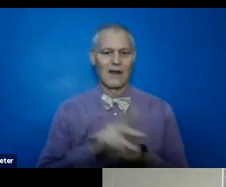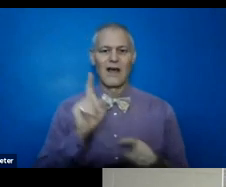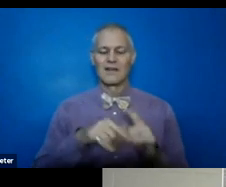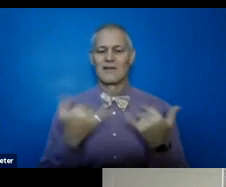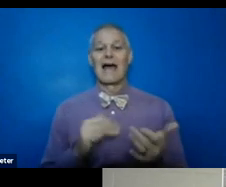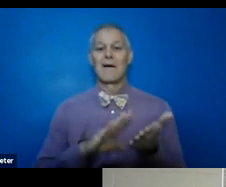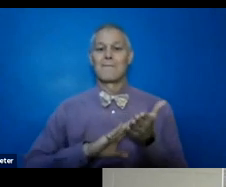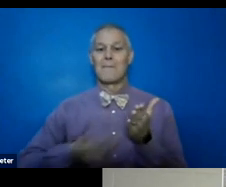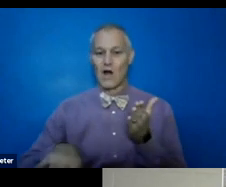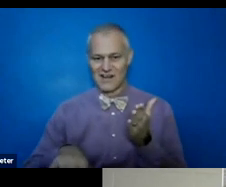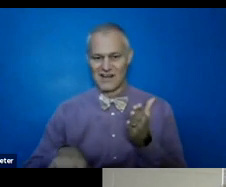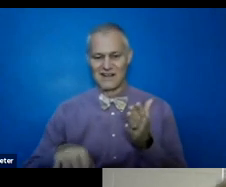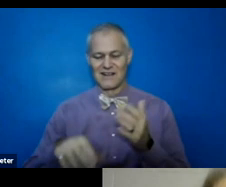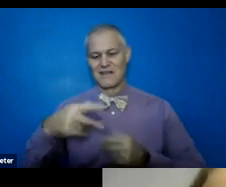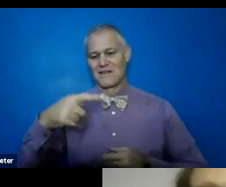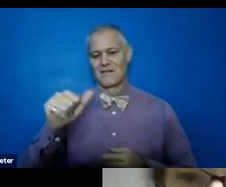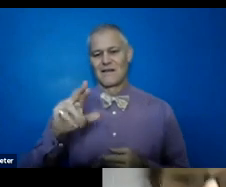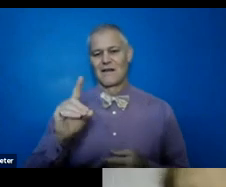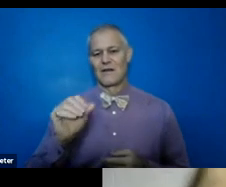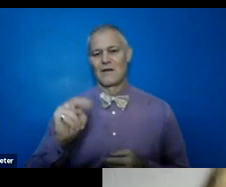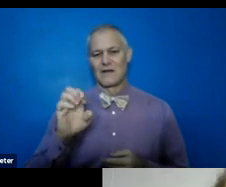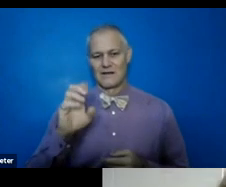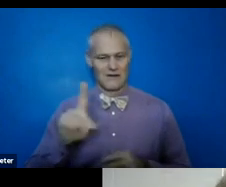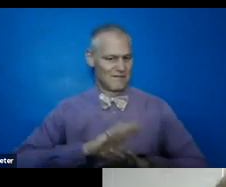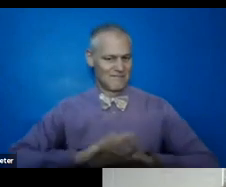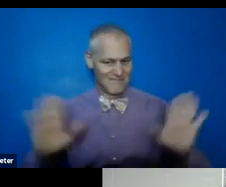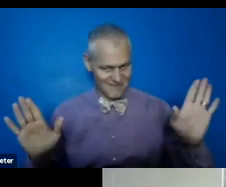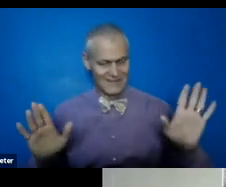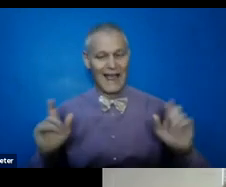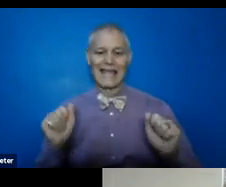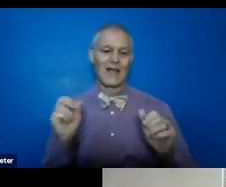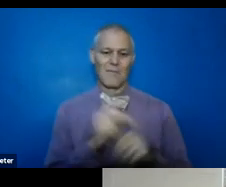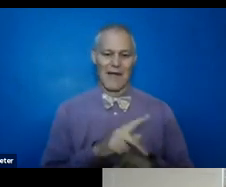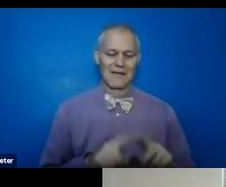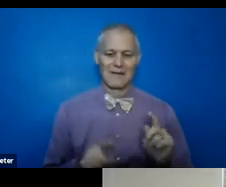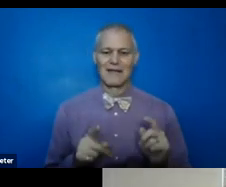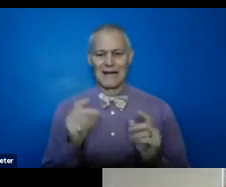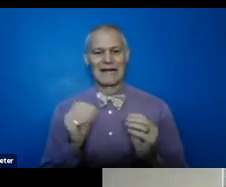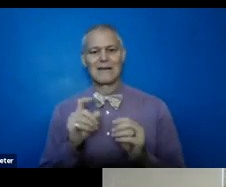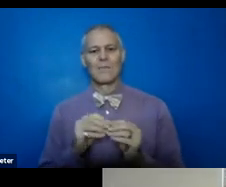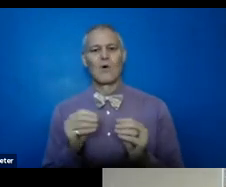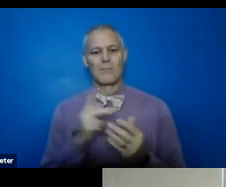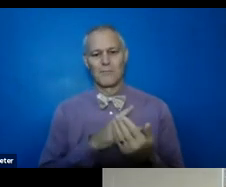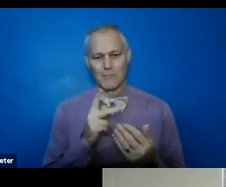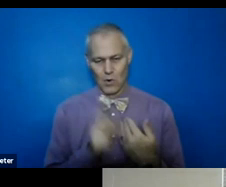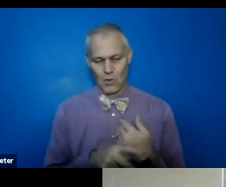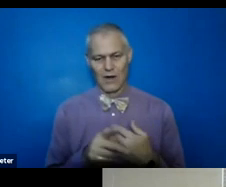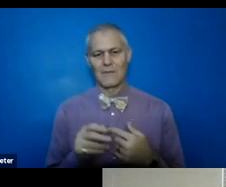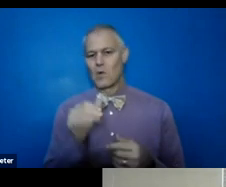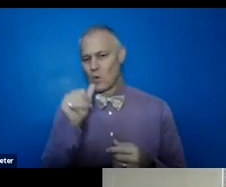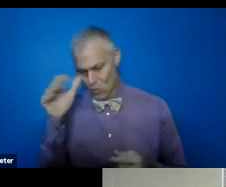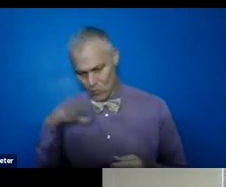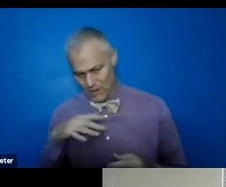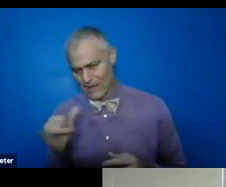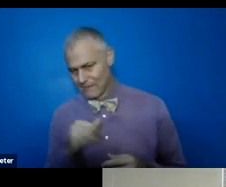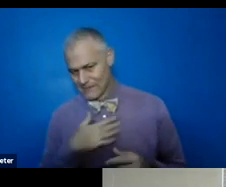pardoned. So now I'm excited to go back into the system. But I believe that we need more programs, and we need to use men like myself, women who have